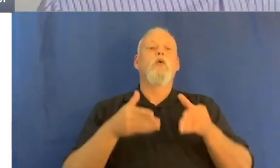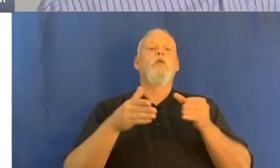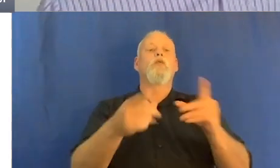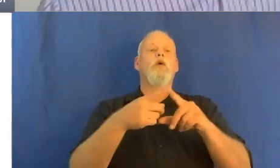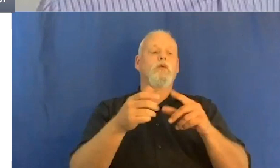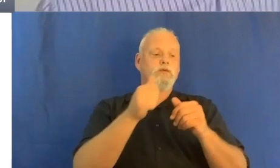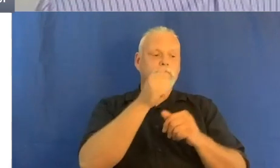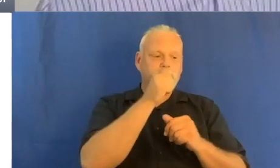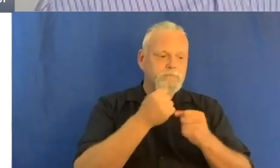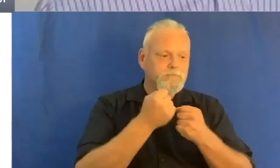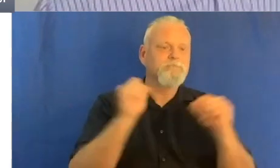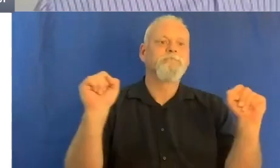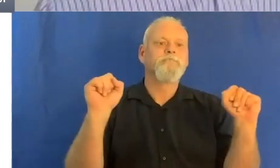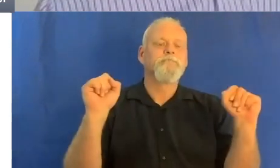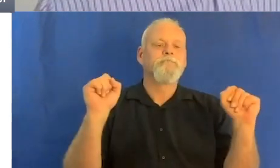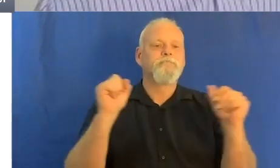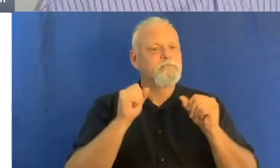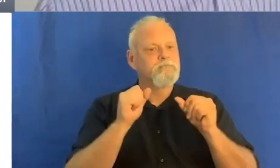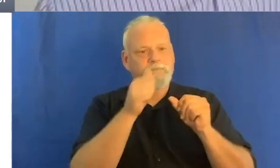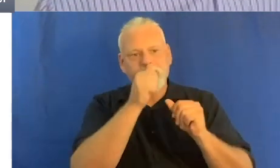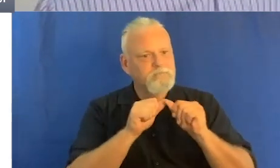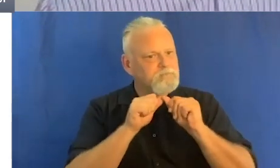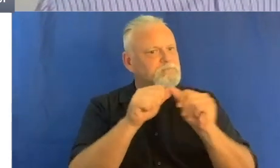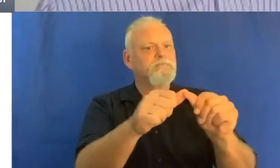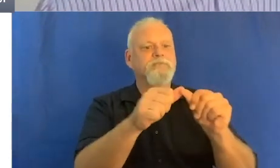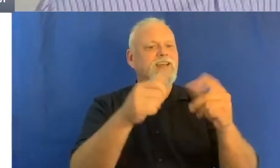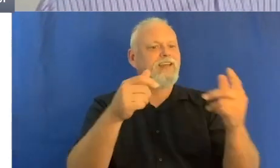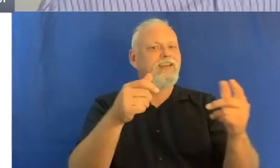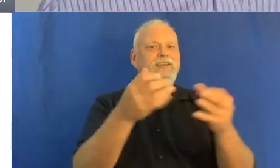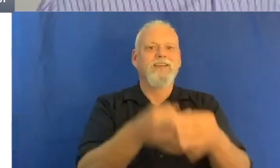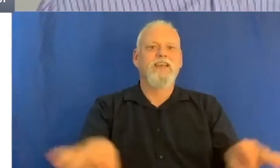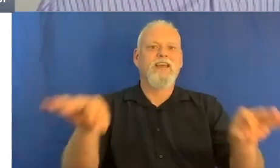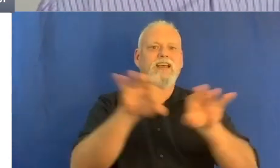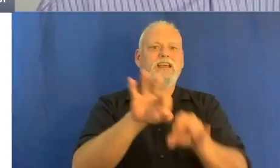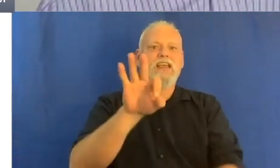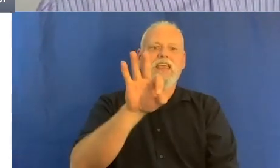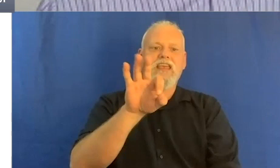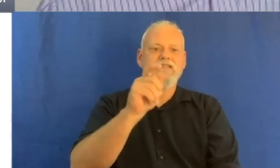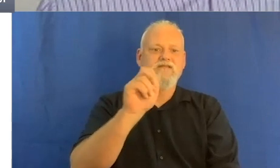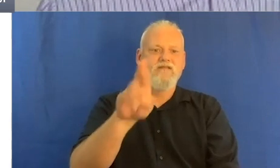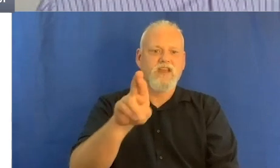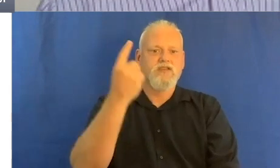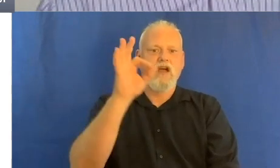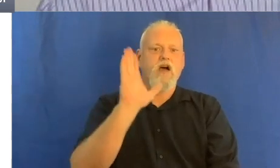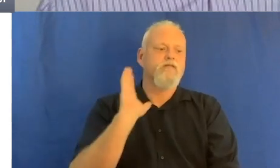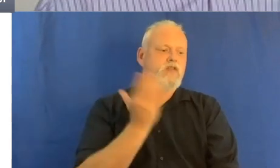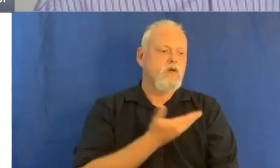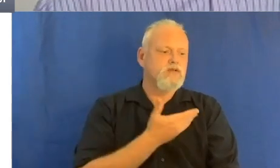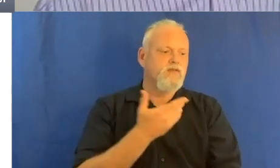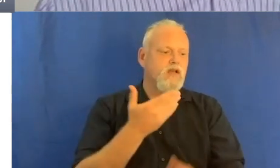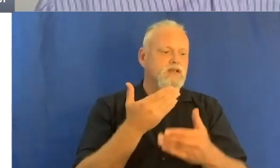and recognizing that resiliency is a key feature of those of us living with